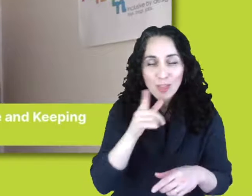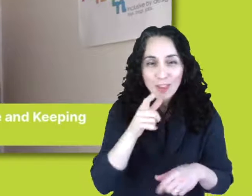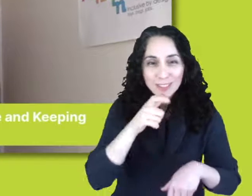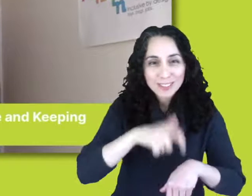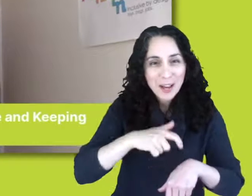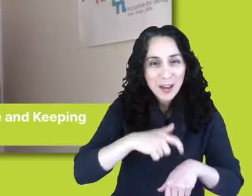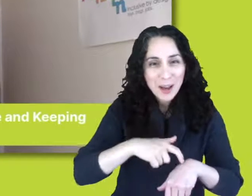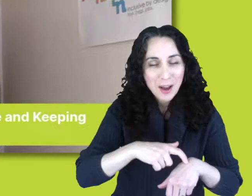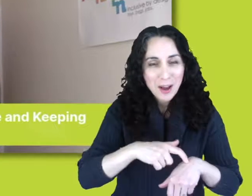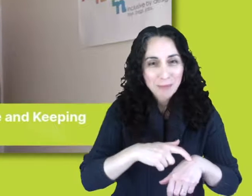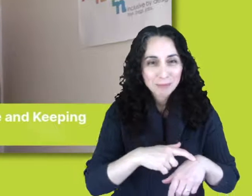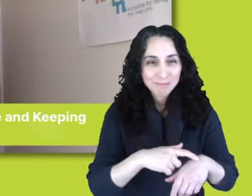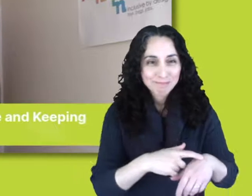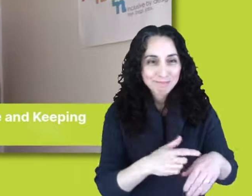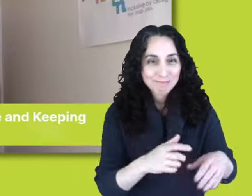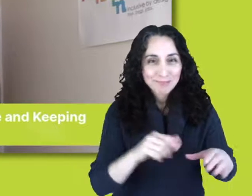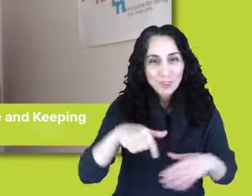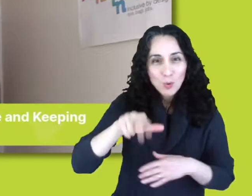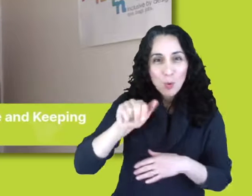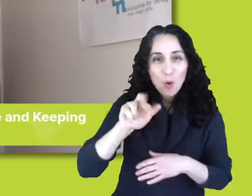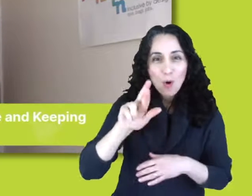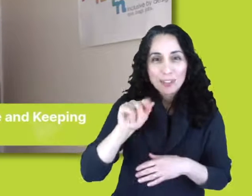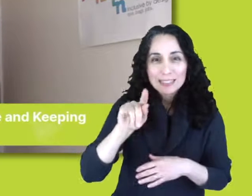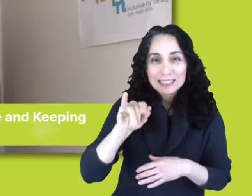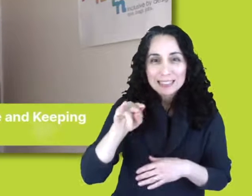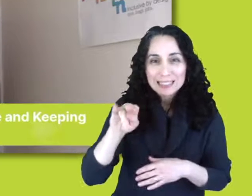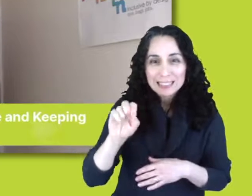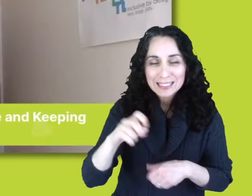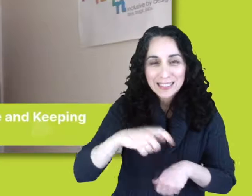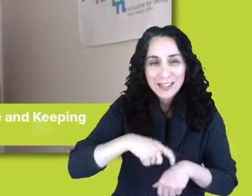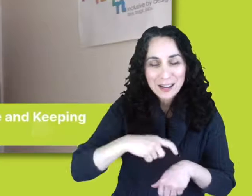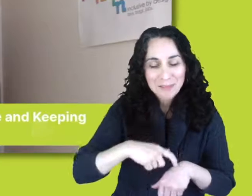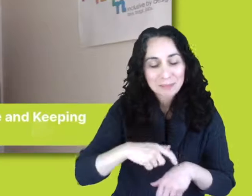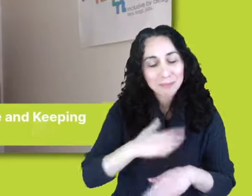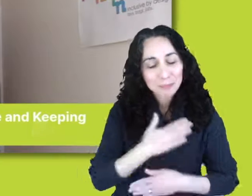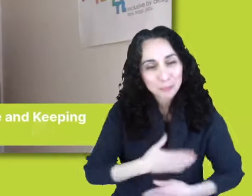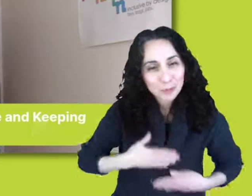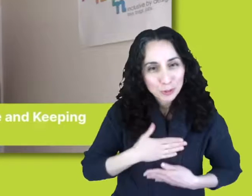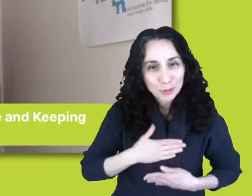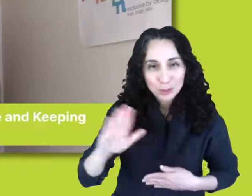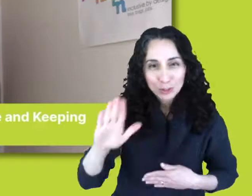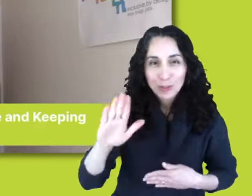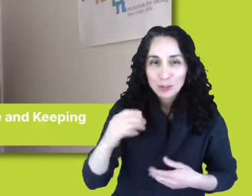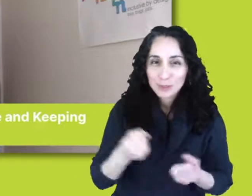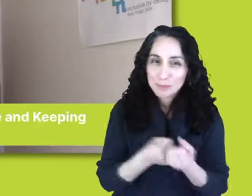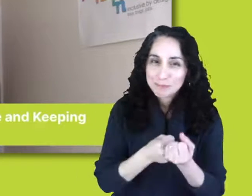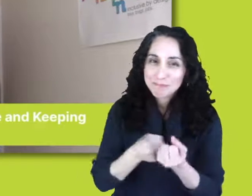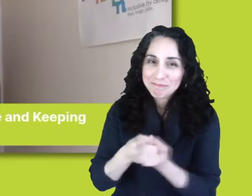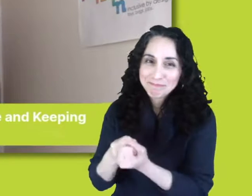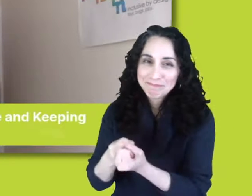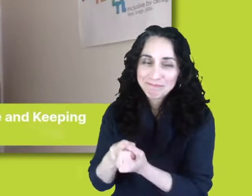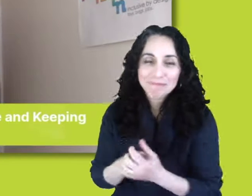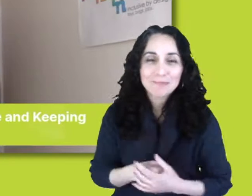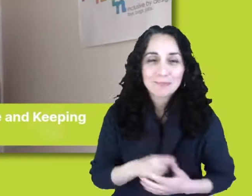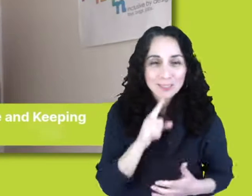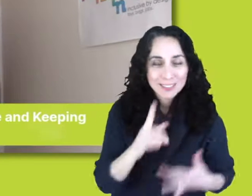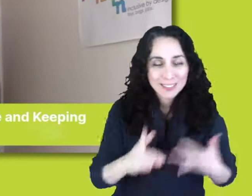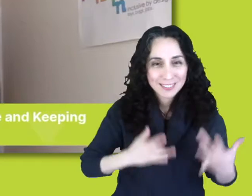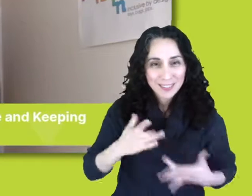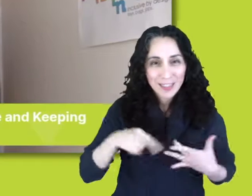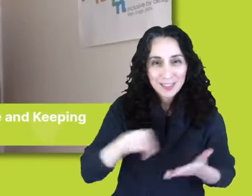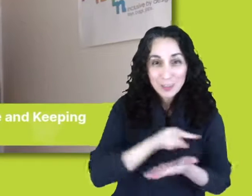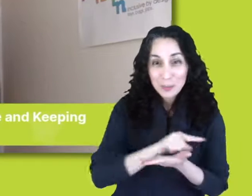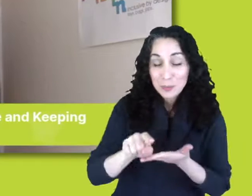love you and we appreciate your support. Thank you to everyone. We're super excited for this